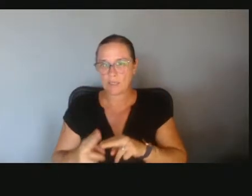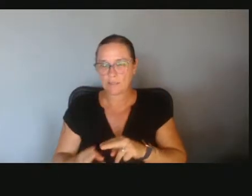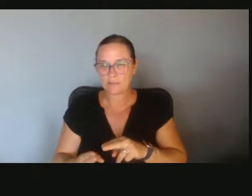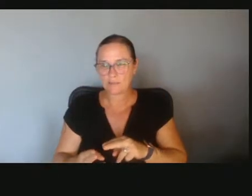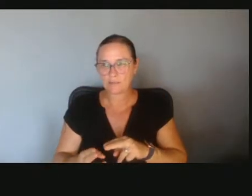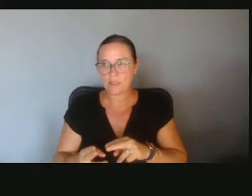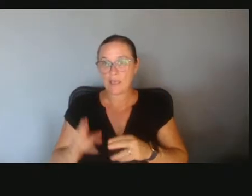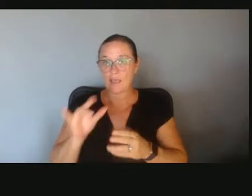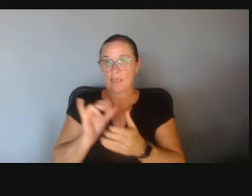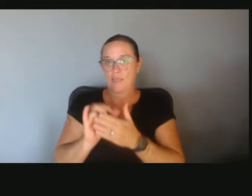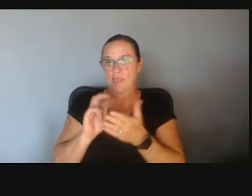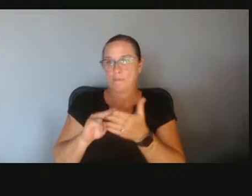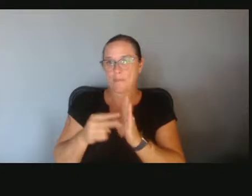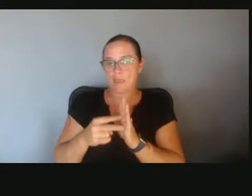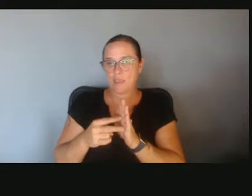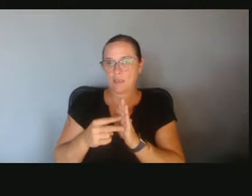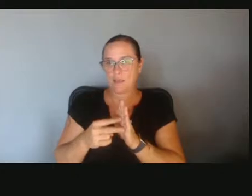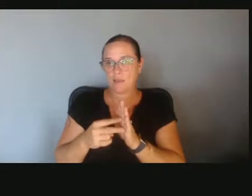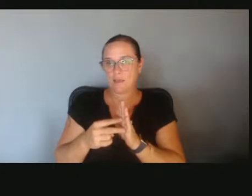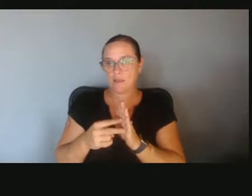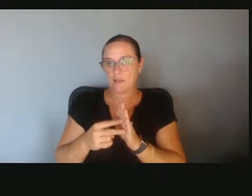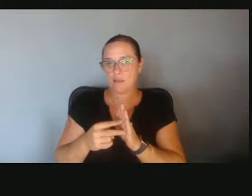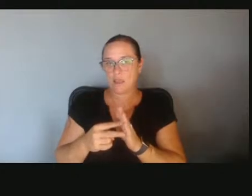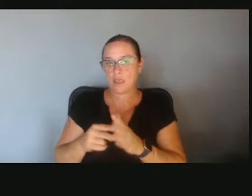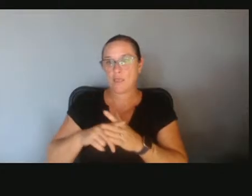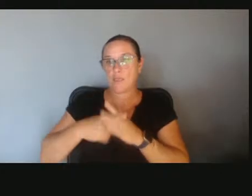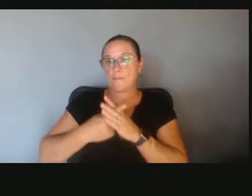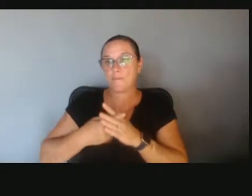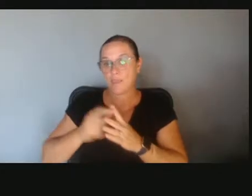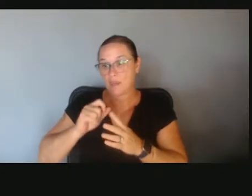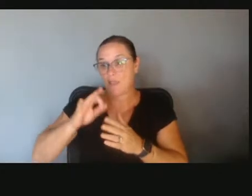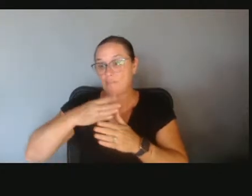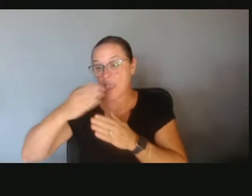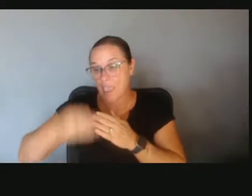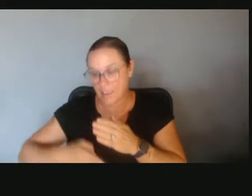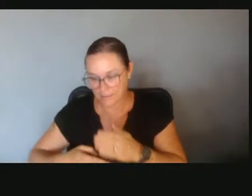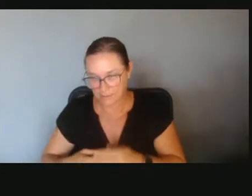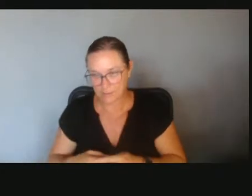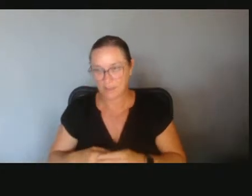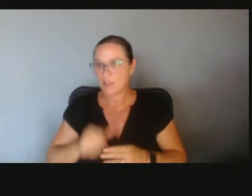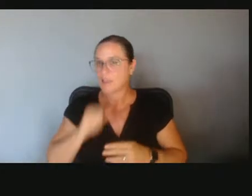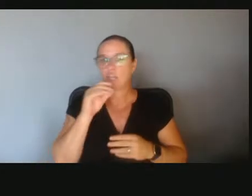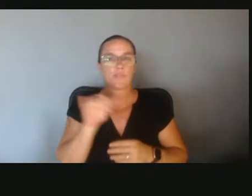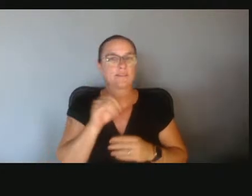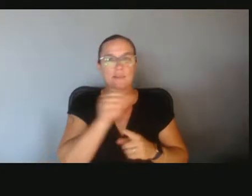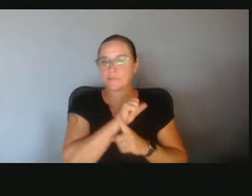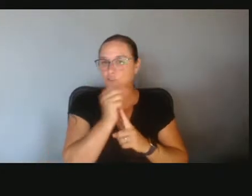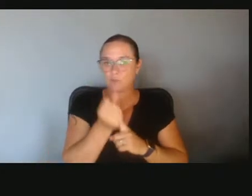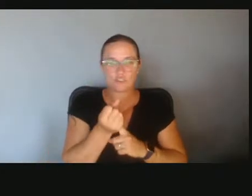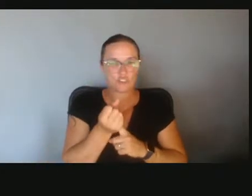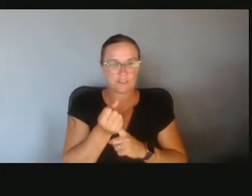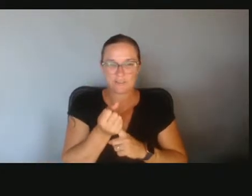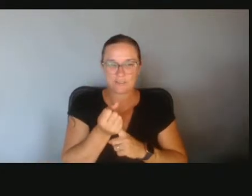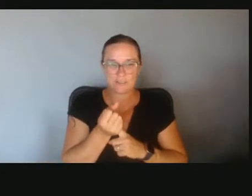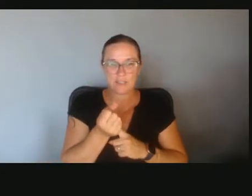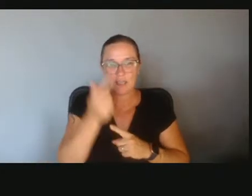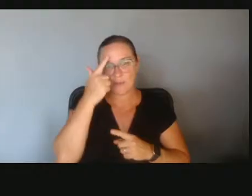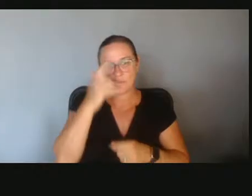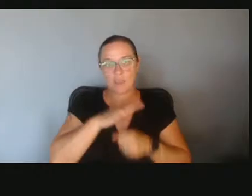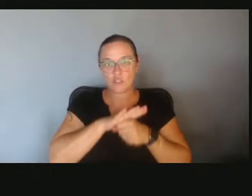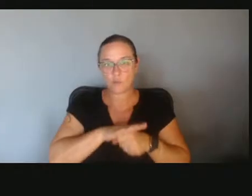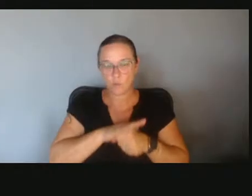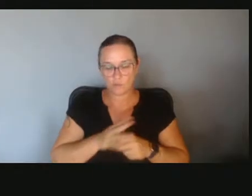them meant it was the beginning of the decline. It's not the same situation here in Kīlauea summit, right? Because the pressure can